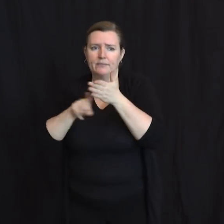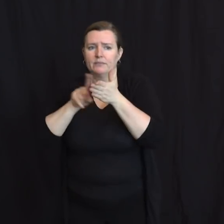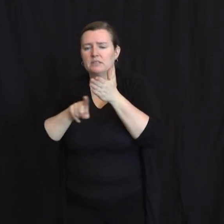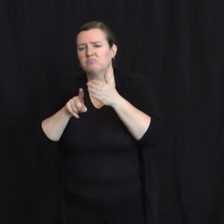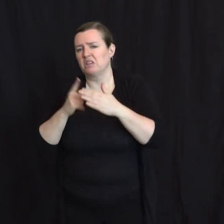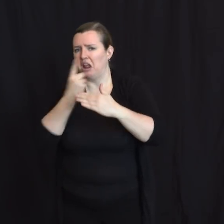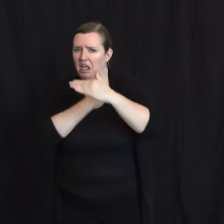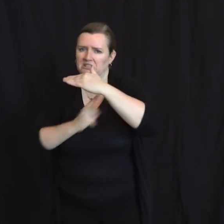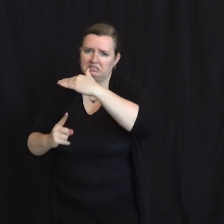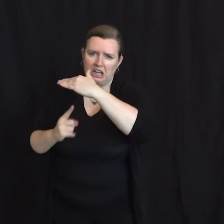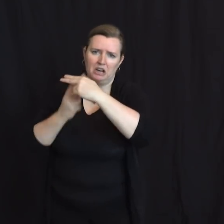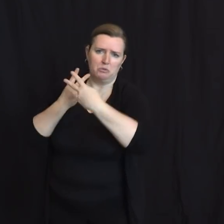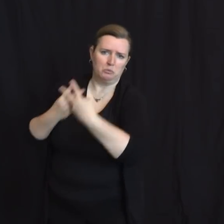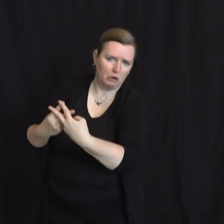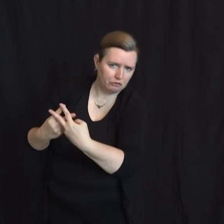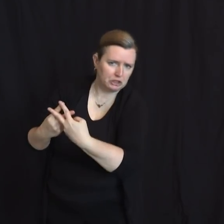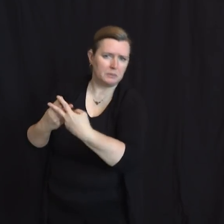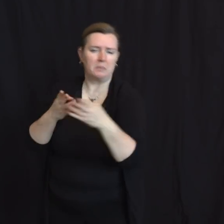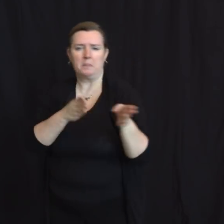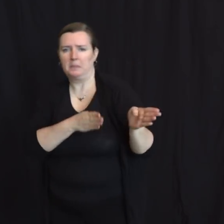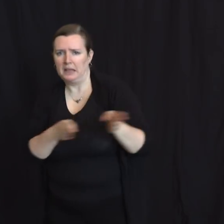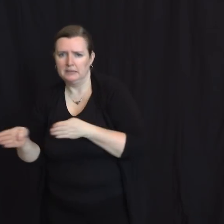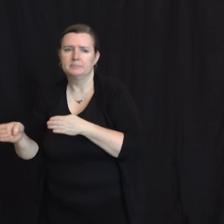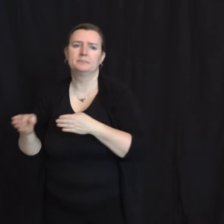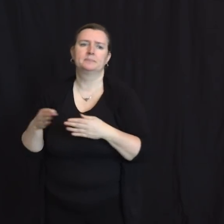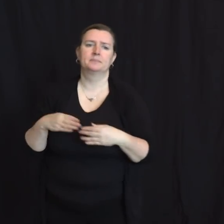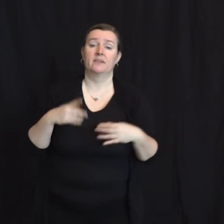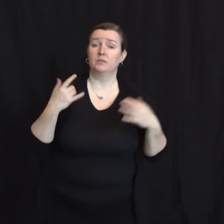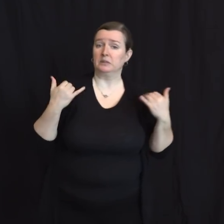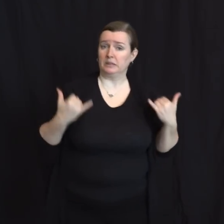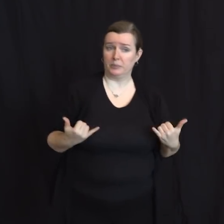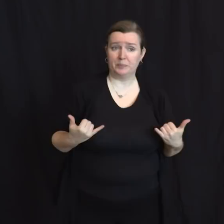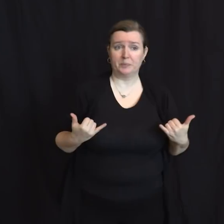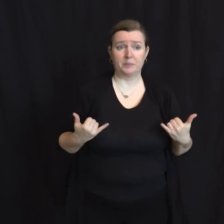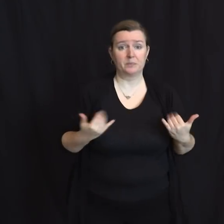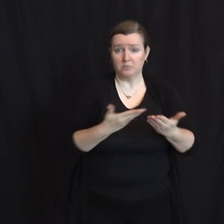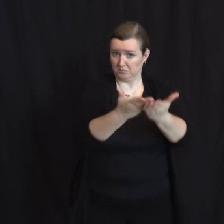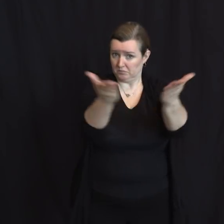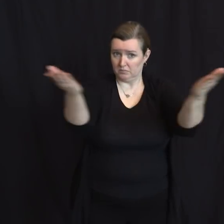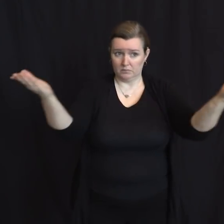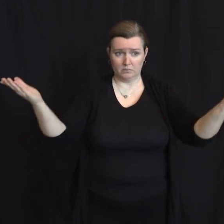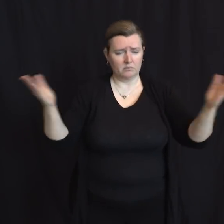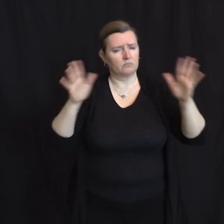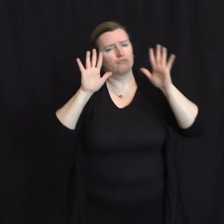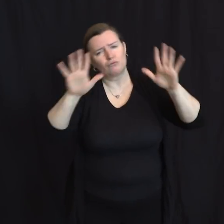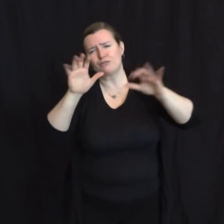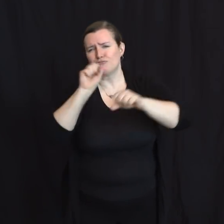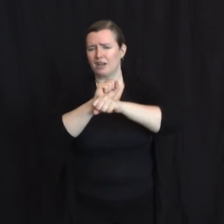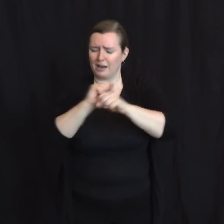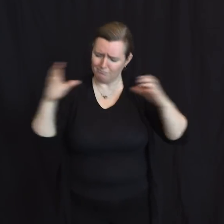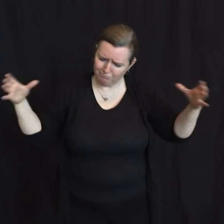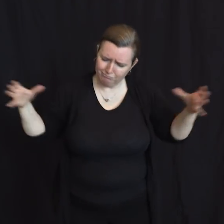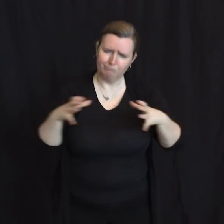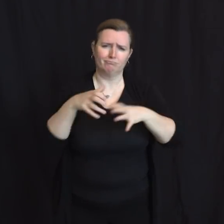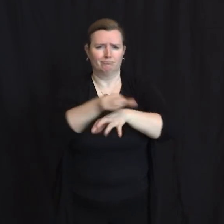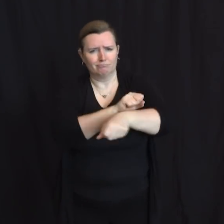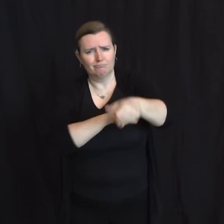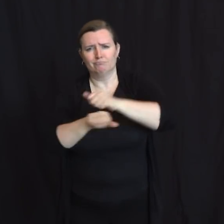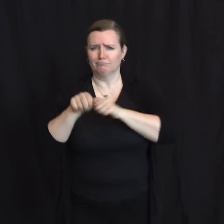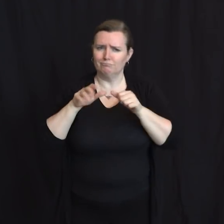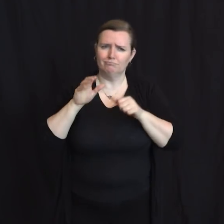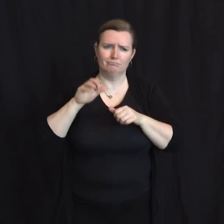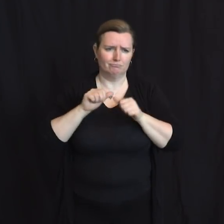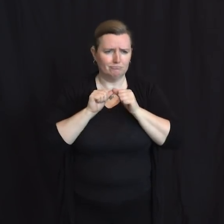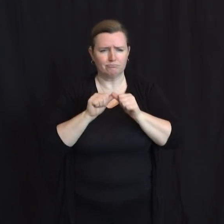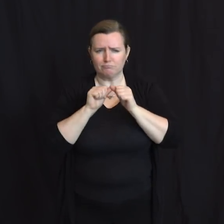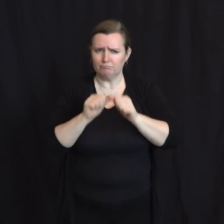cetera. And I just say in the meantime, folks, you have done an extraordinary job. Please continue to do it. That is